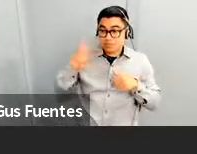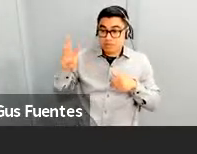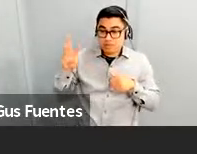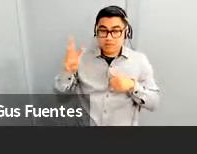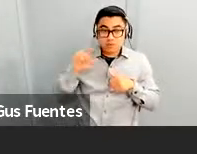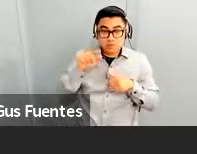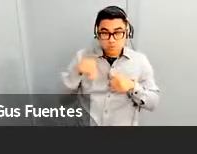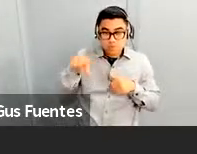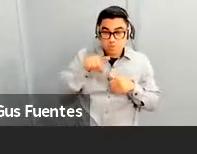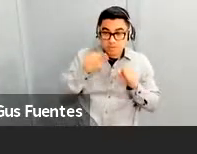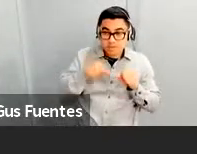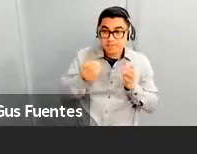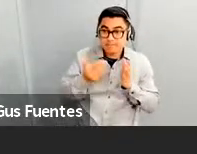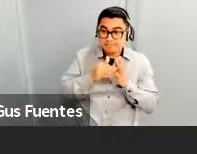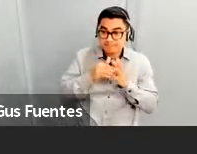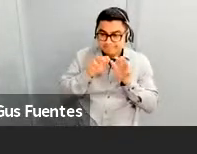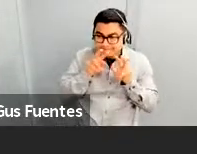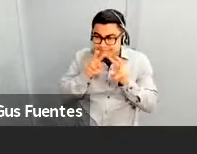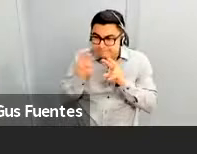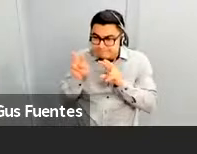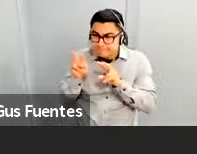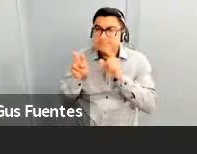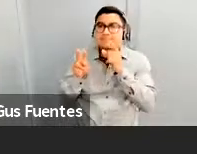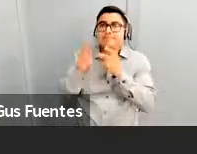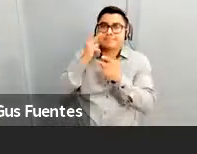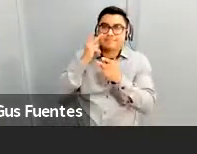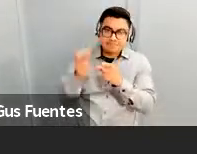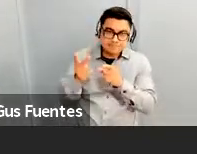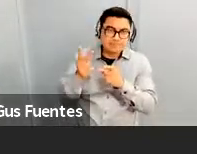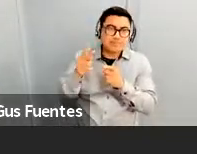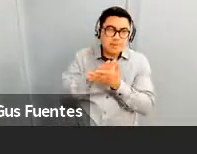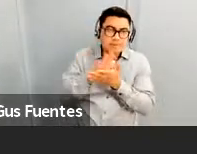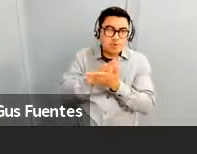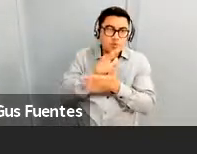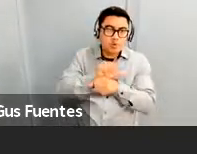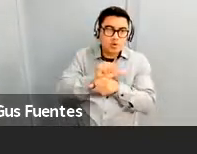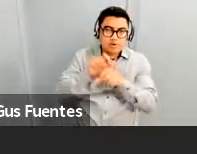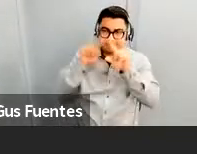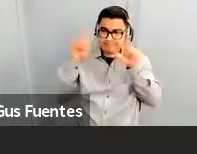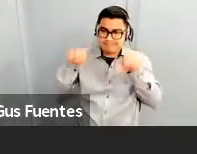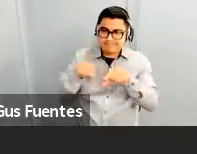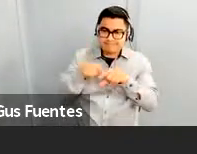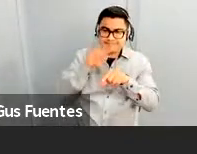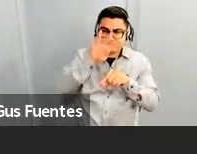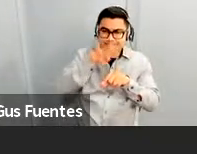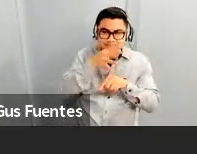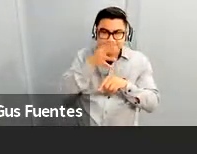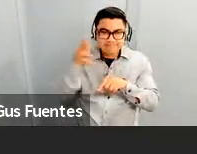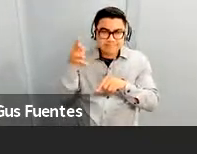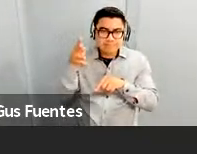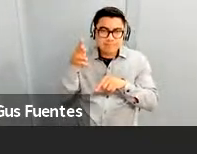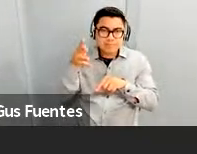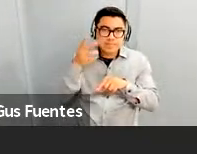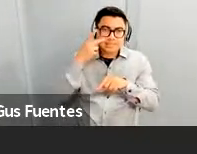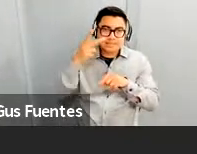look more closely at this document, these documents, they are posted on our website. So